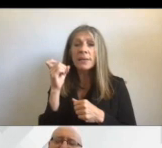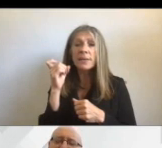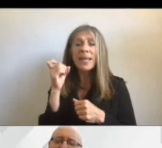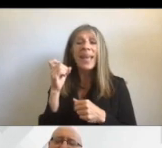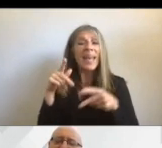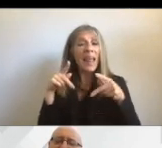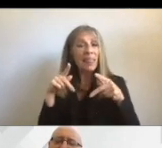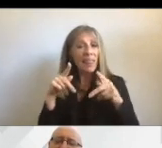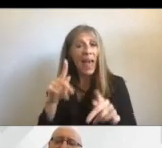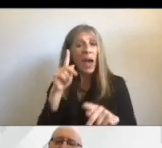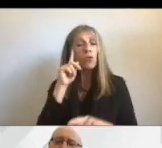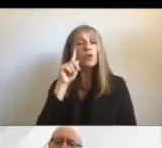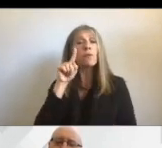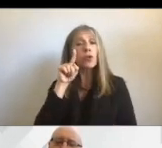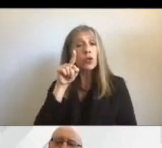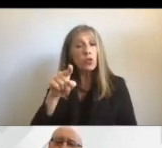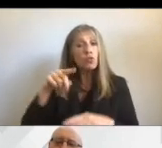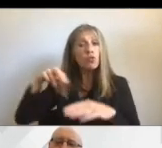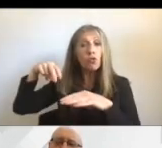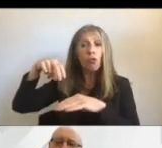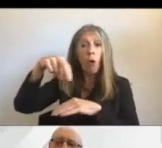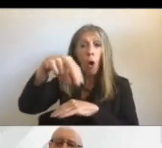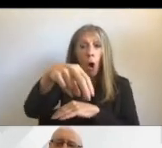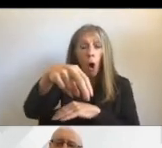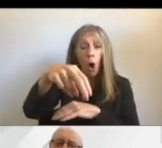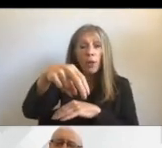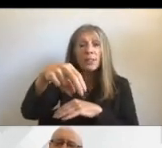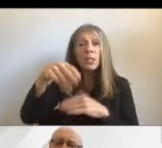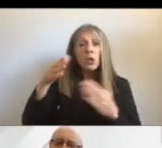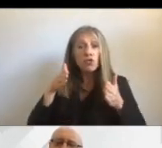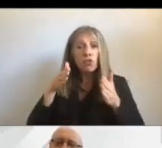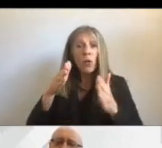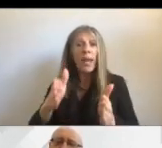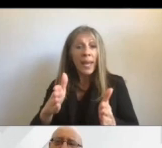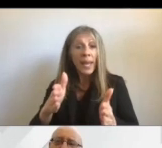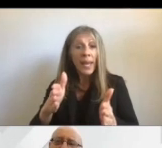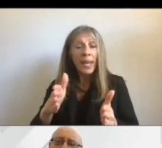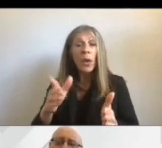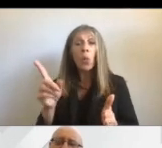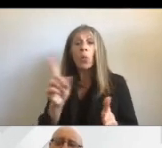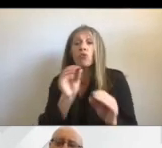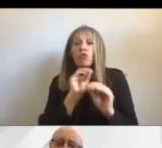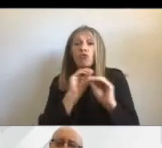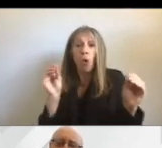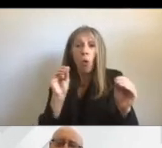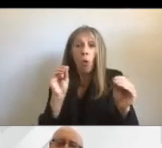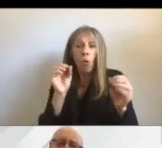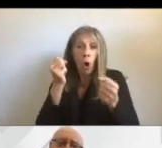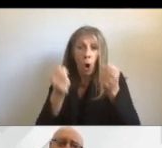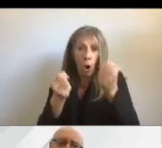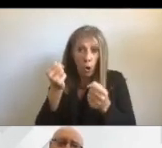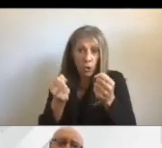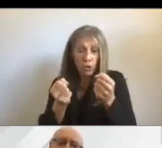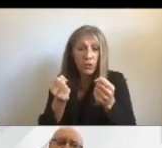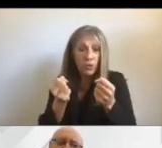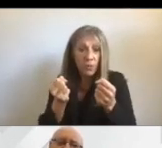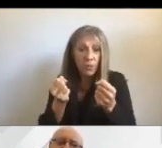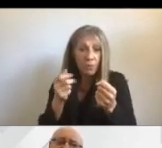On parallel curb ramps, as pictured, detectable warning surfaces must be located on the